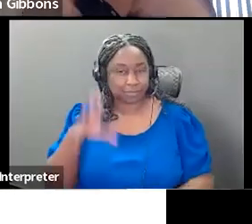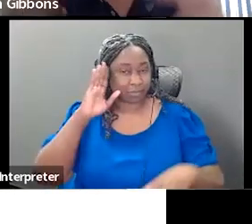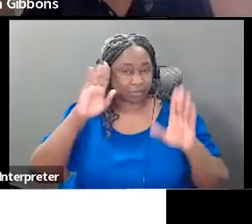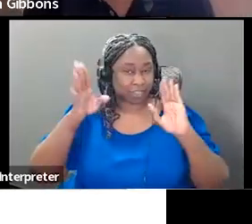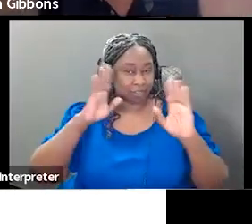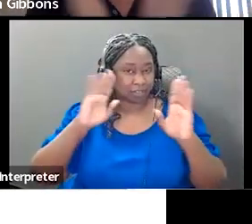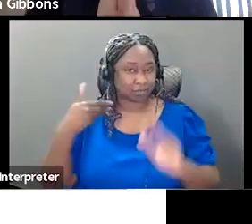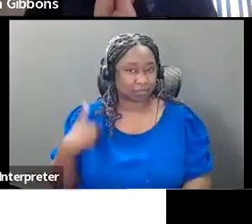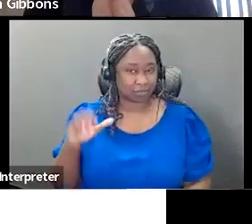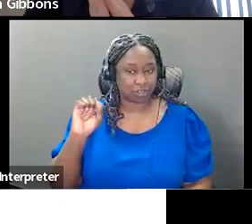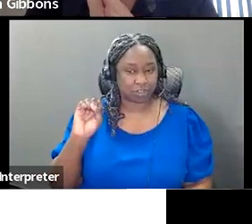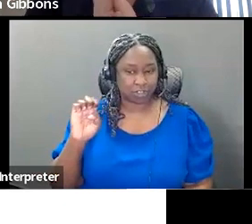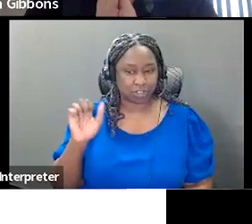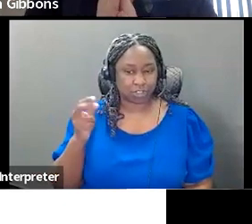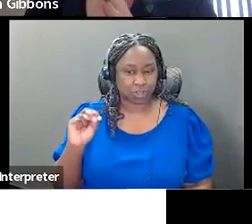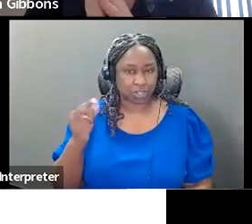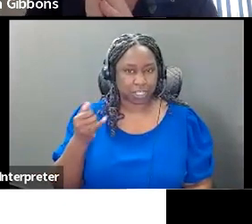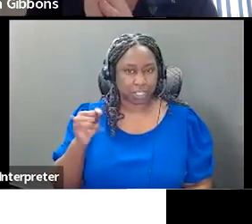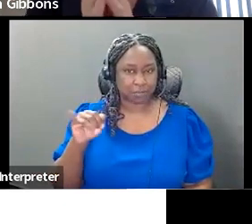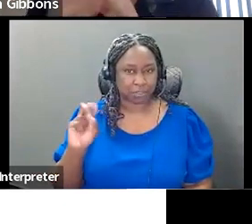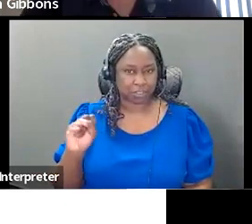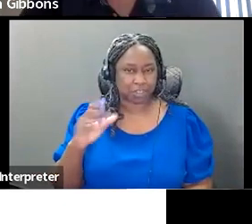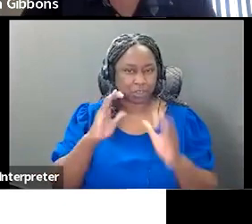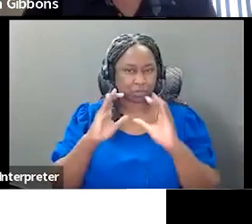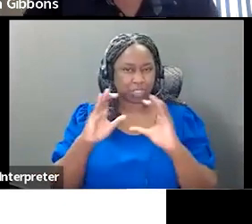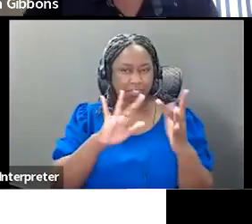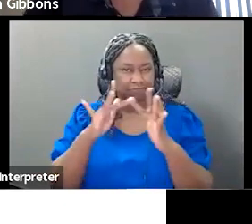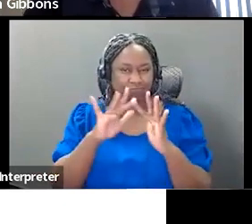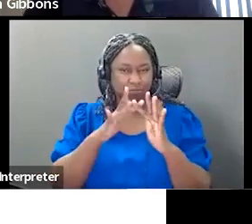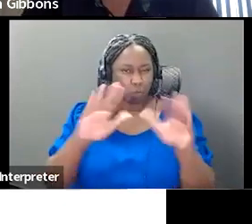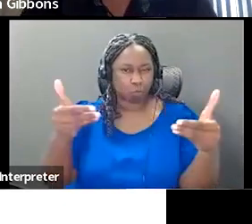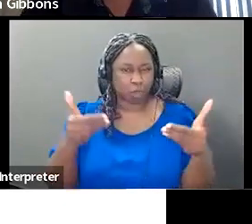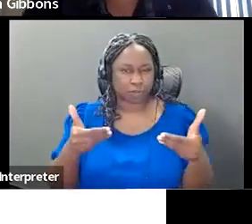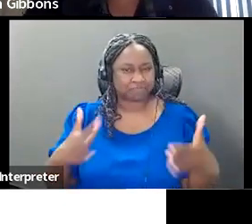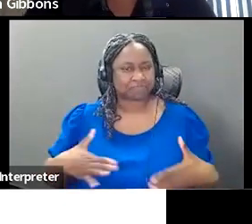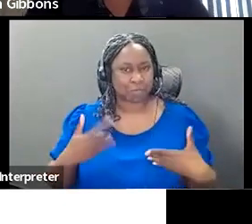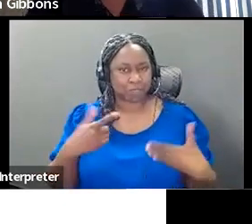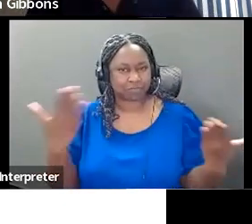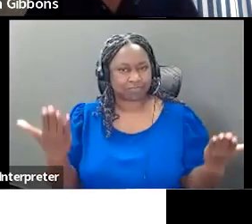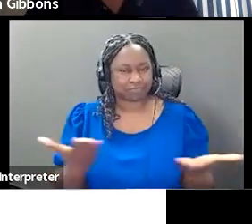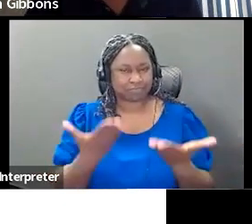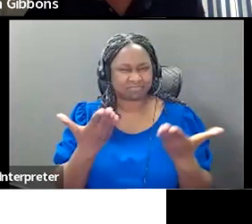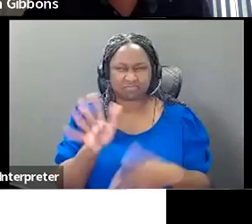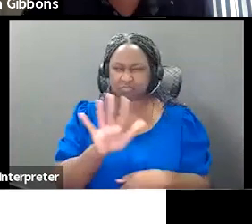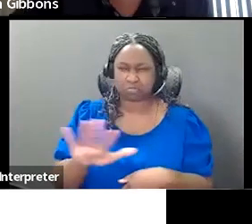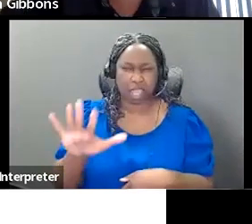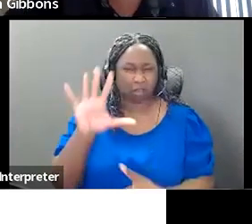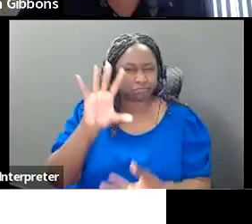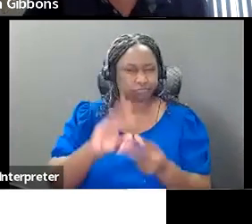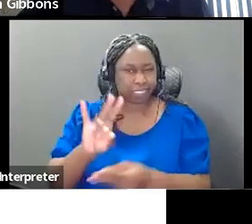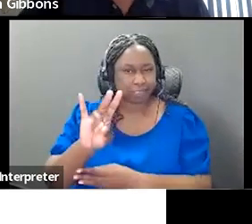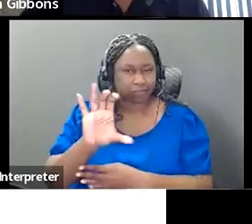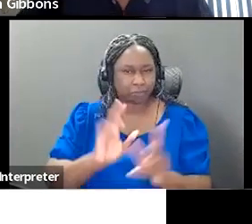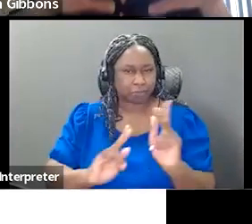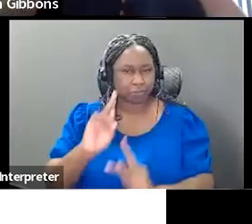everybody, it is Sean Gibbons from the Communications Network. Welcome, very happy to have you with us. We have about, almost 700 folks signed up to be